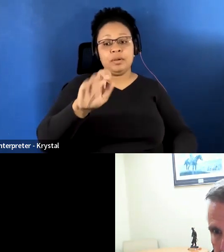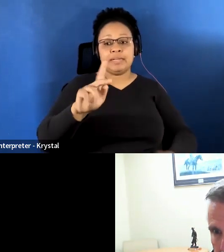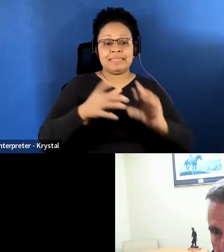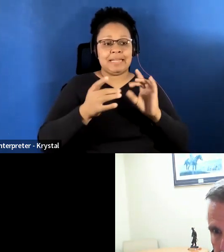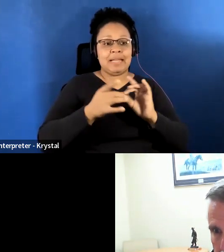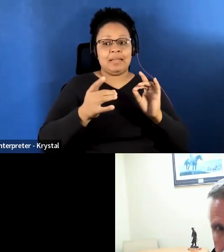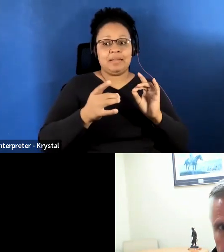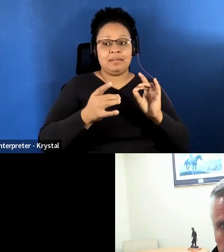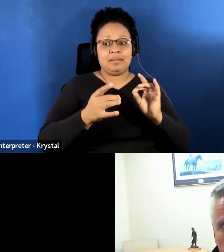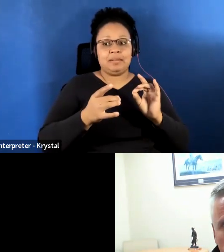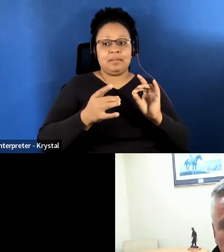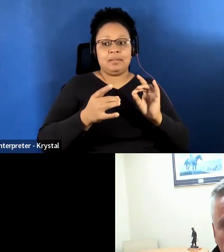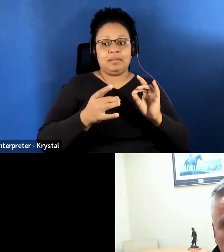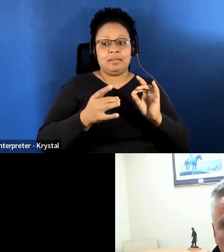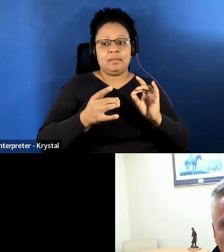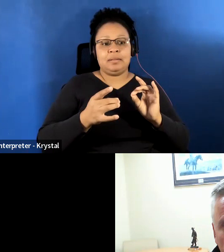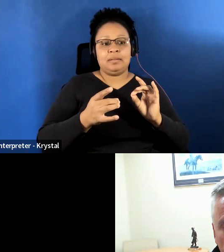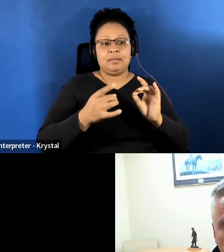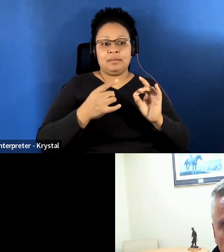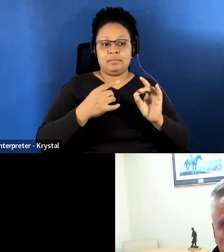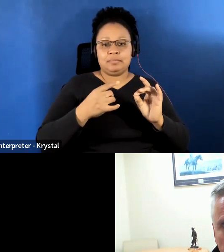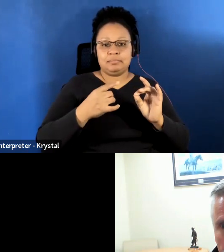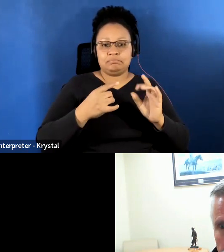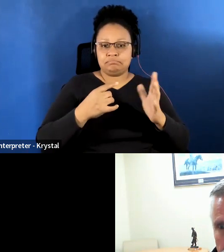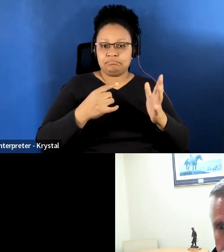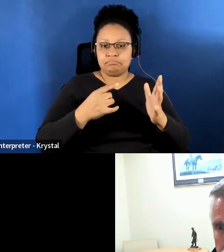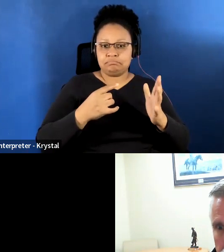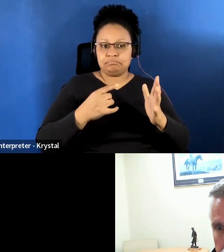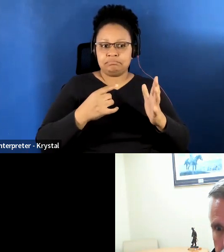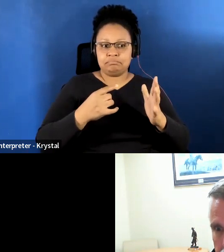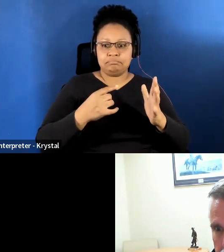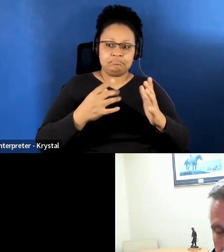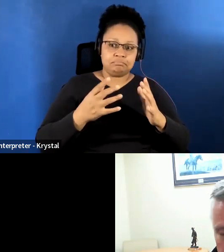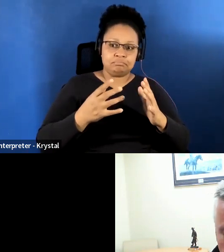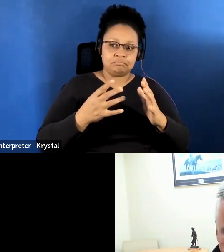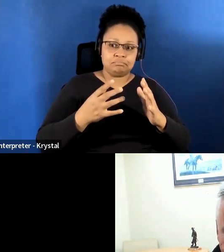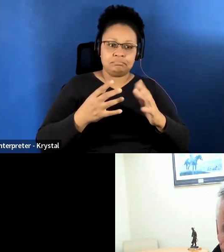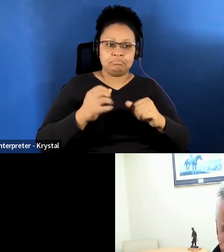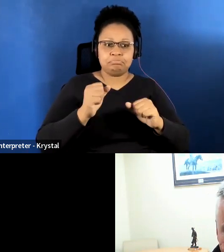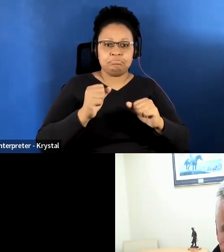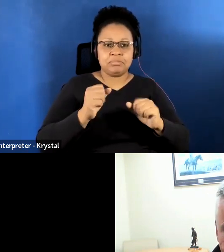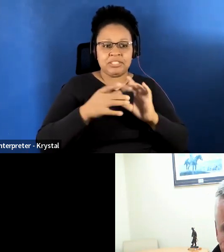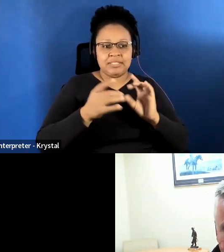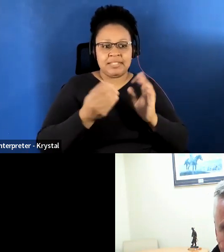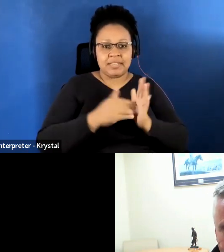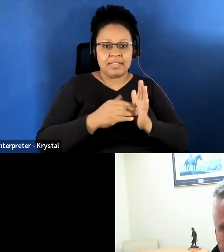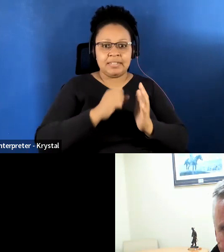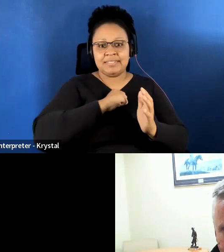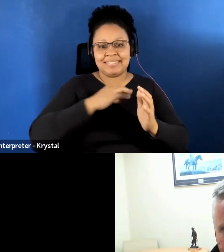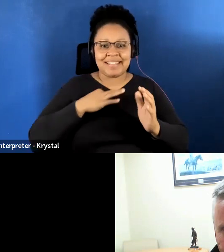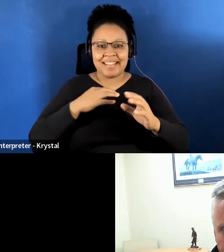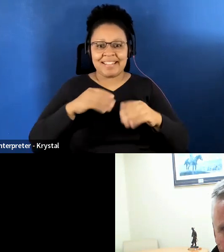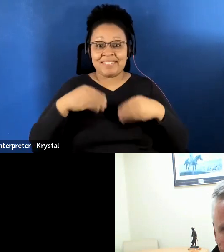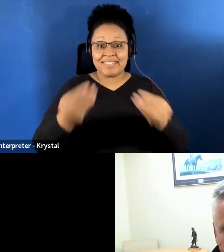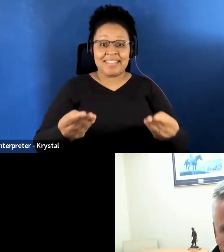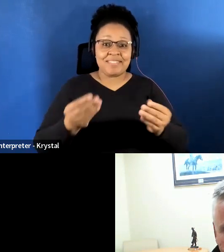work week and productivity has greatly improved. We also acknowledge every state and federal holiday. Staff are also given the last 2 weeks